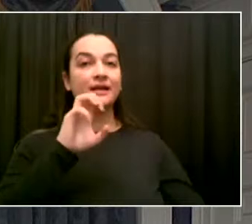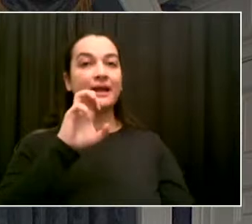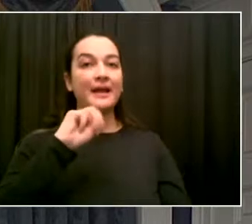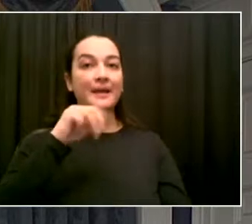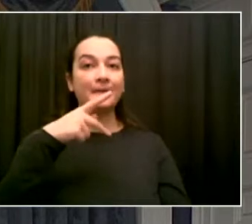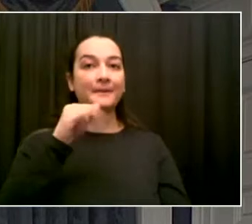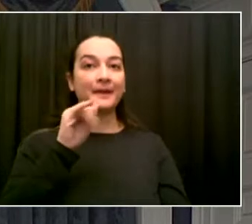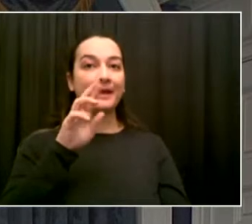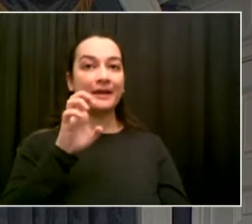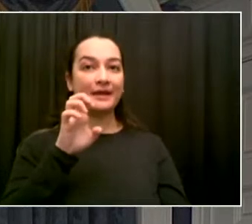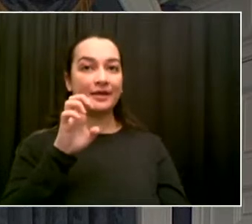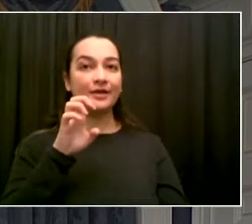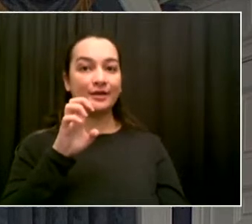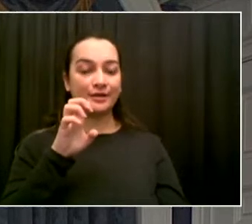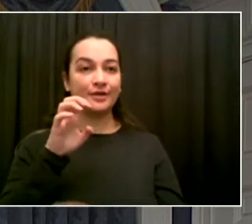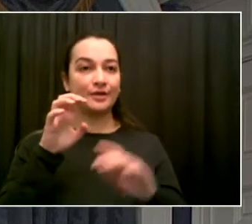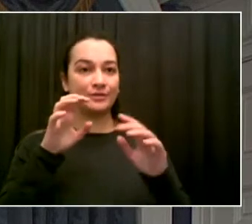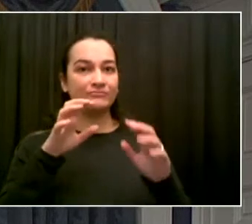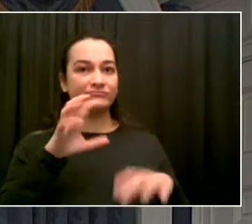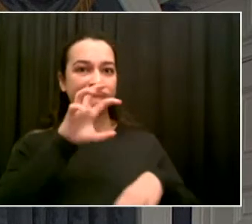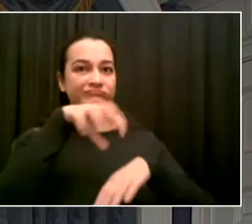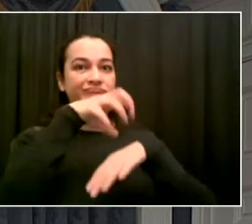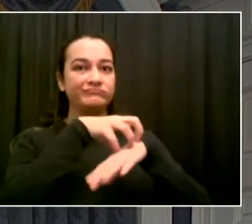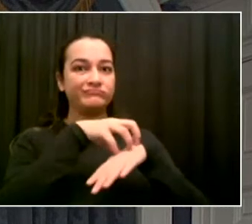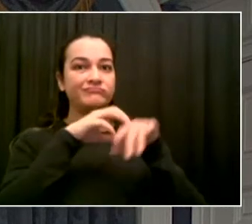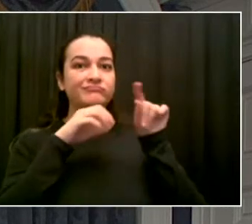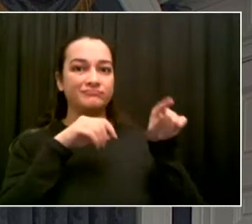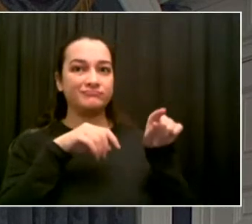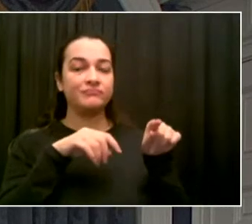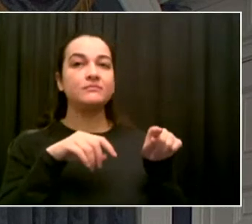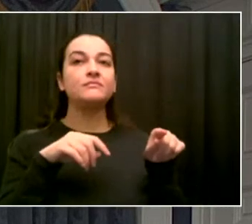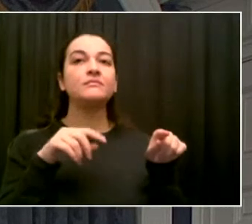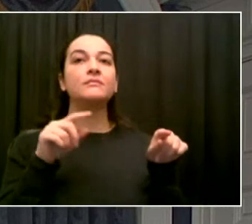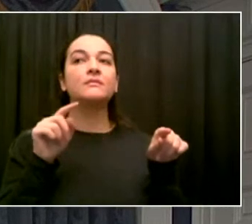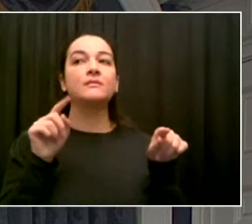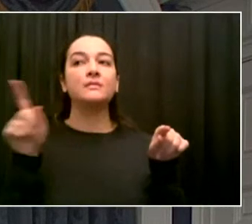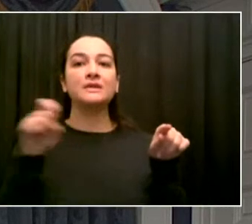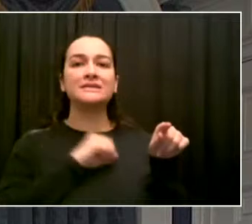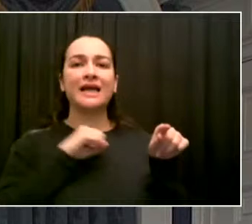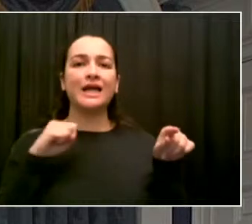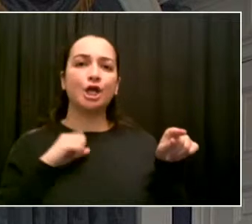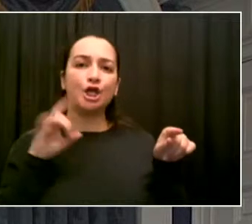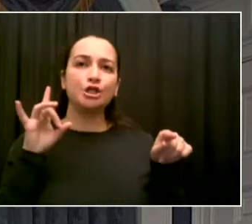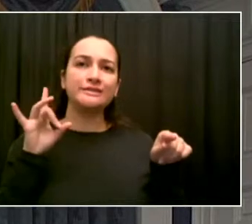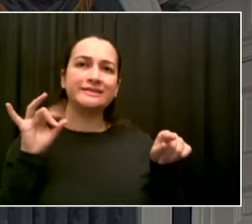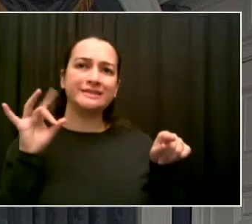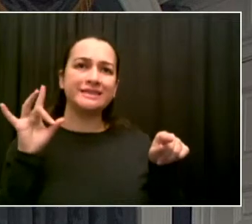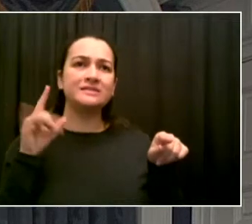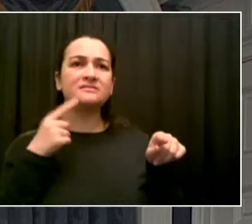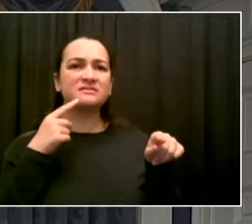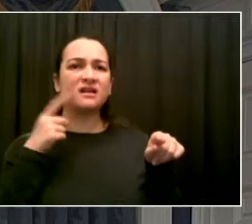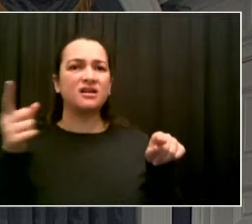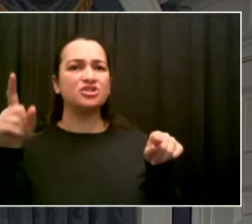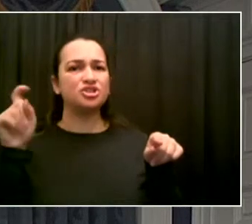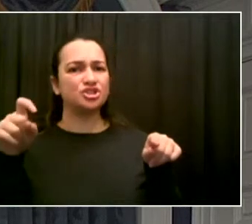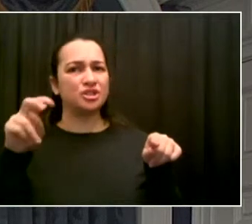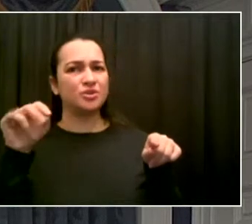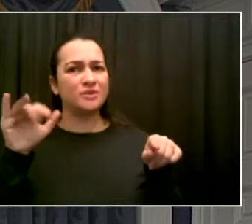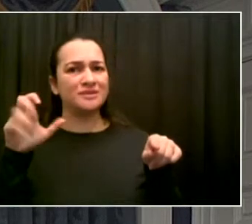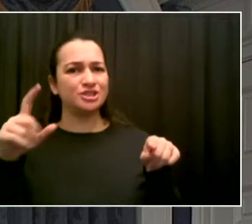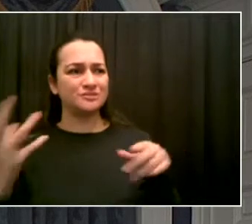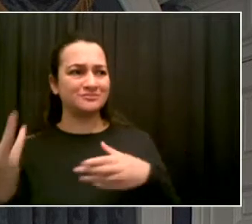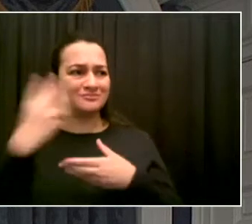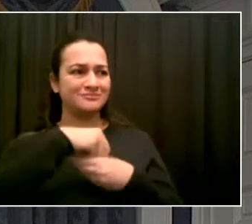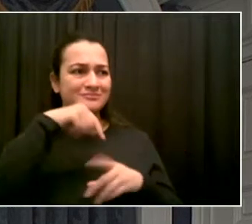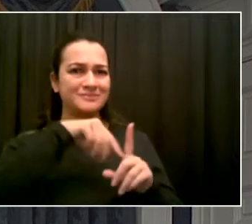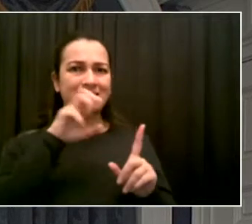other advocates calling for the city to have a say in the matter. I wanted to know specifically, is your administration communicating with the state regarding